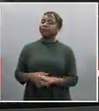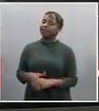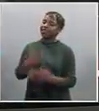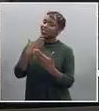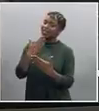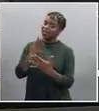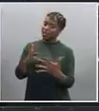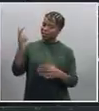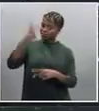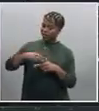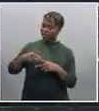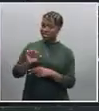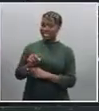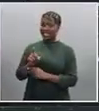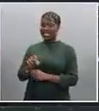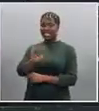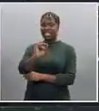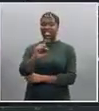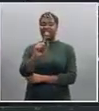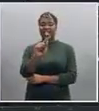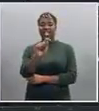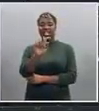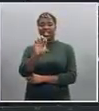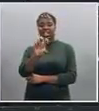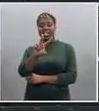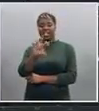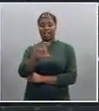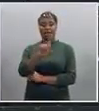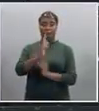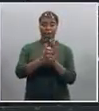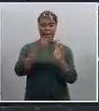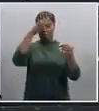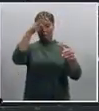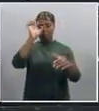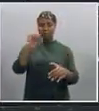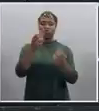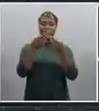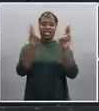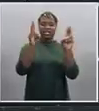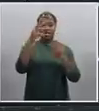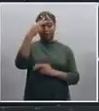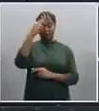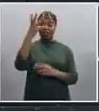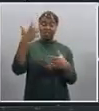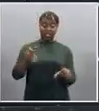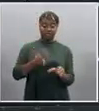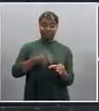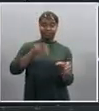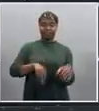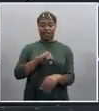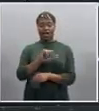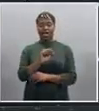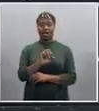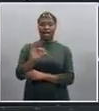coming in and sharing our views. That was Professor Steve Cornelius. He's a sports law expert at the University of Pretoria, and he's just resigned from the